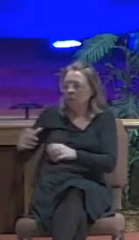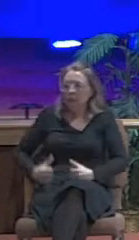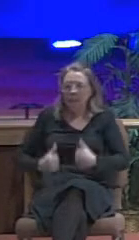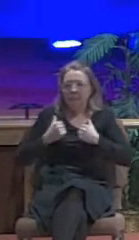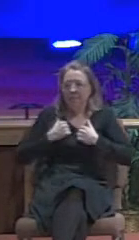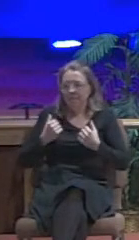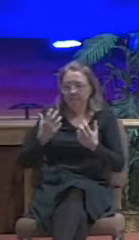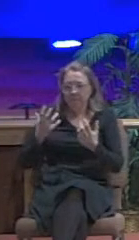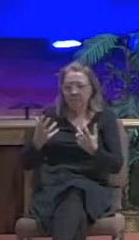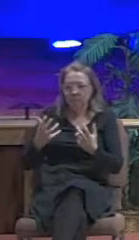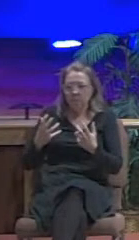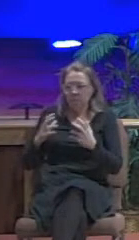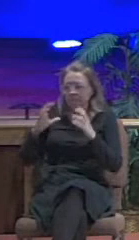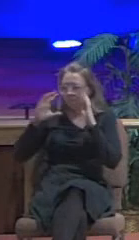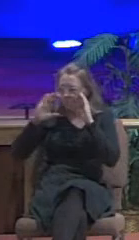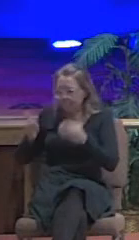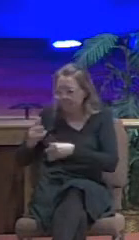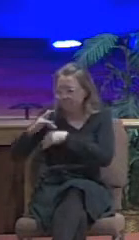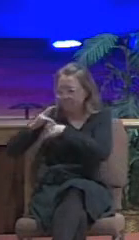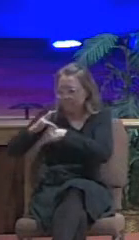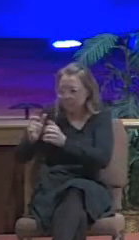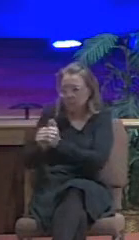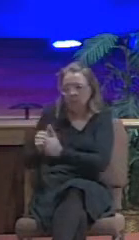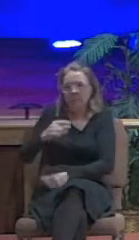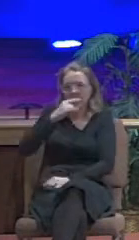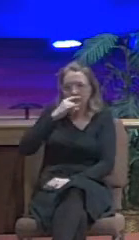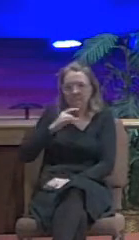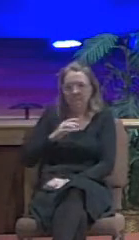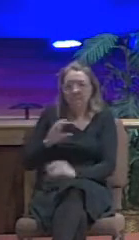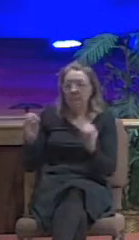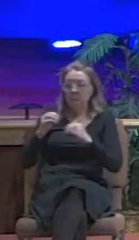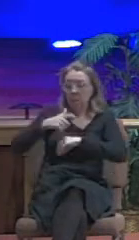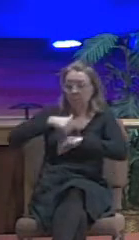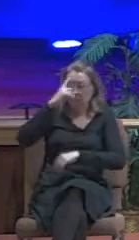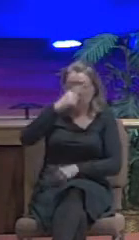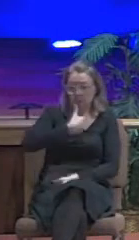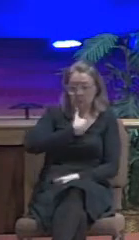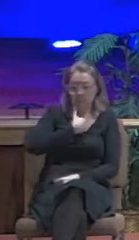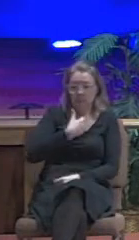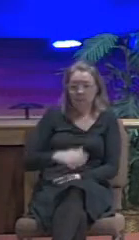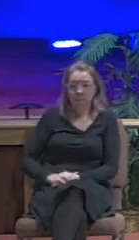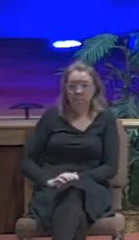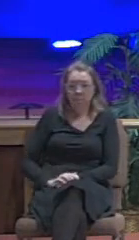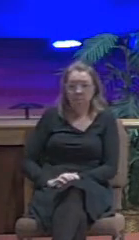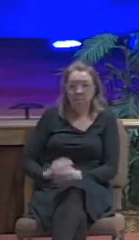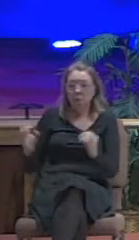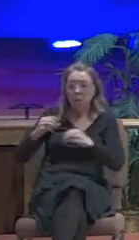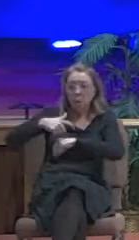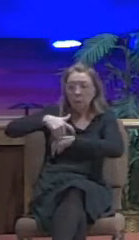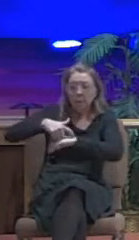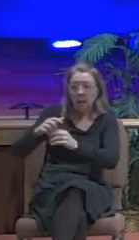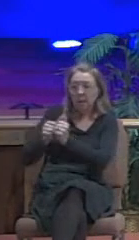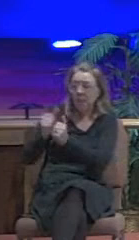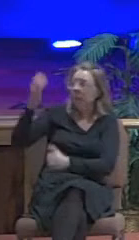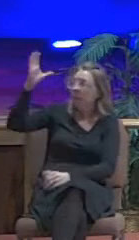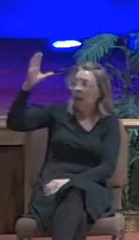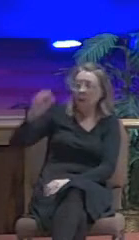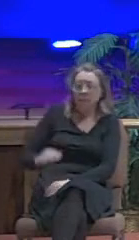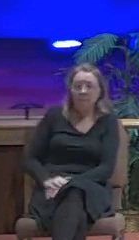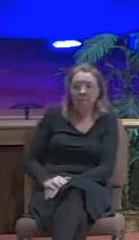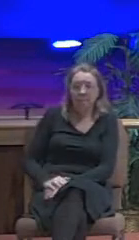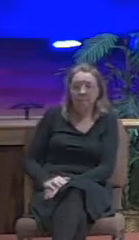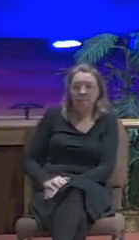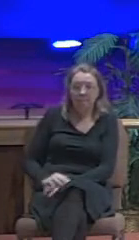time for oneself, not being able to have time to get along with God, and not having time to have a relationship with